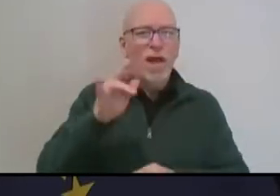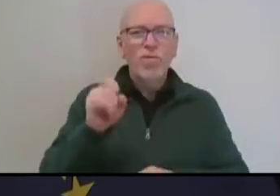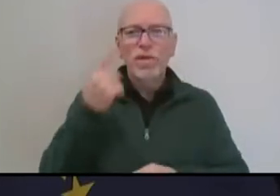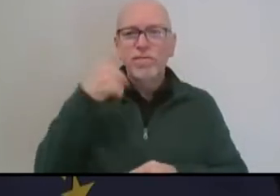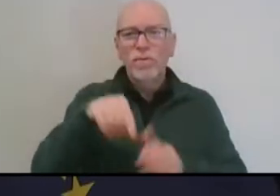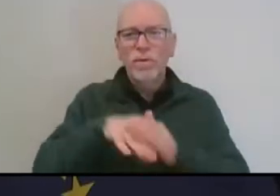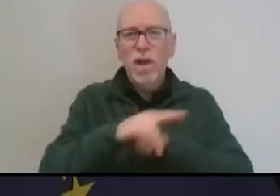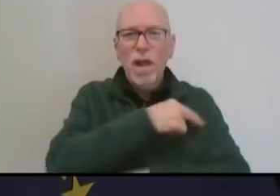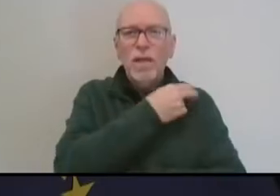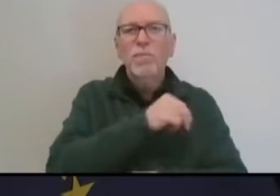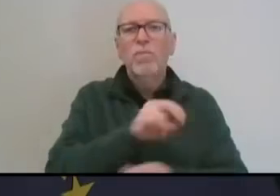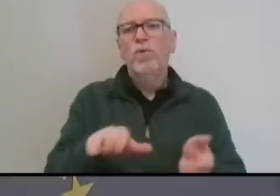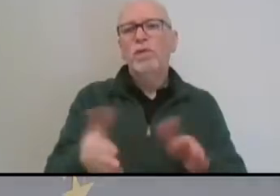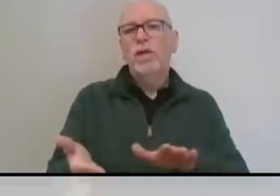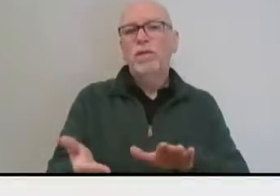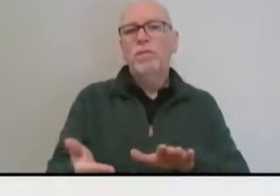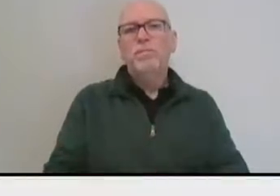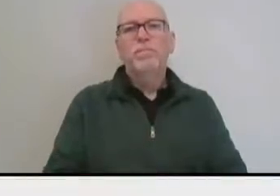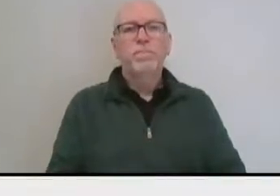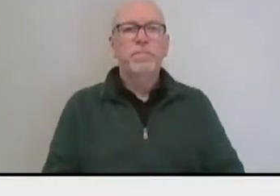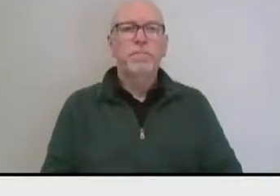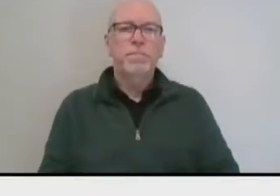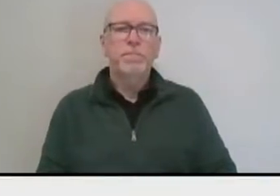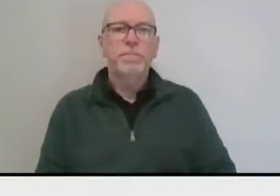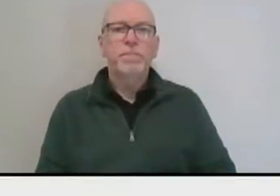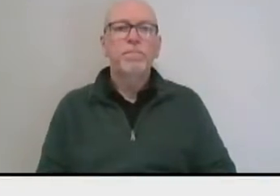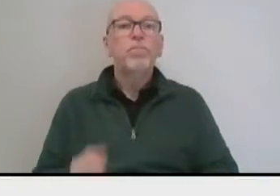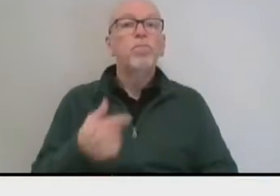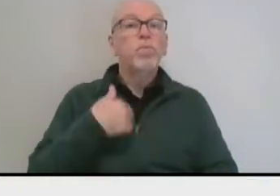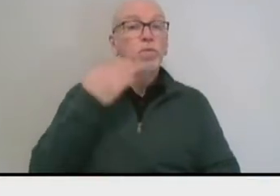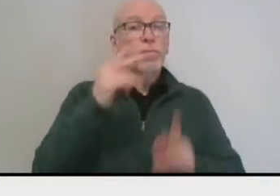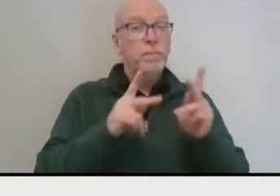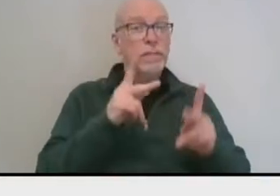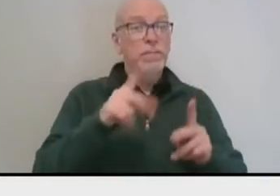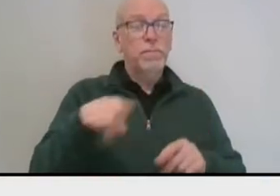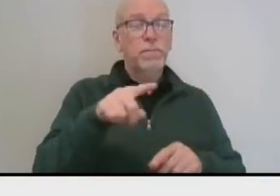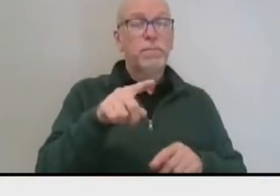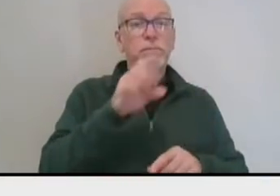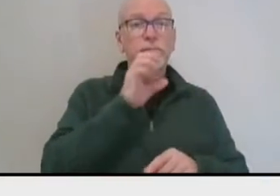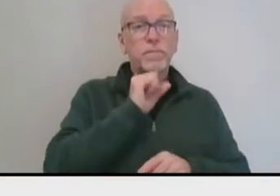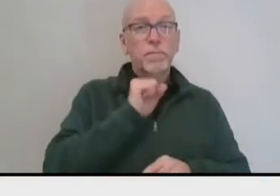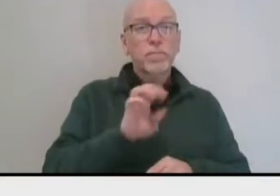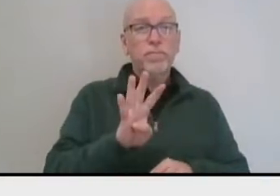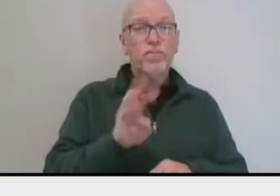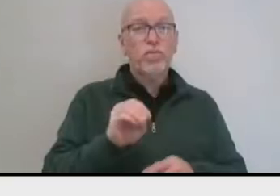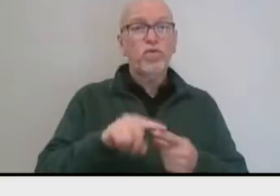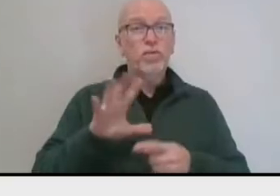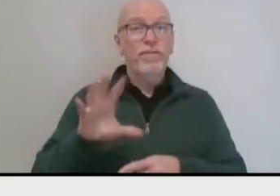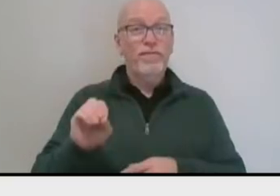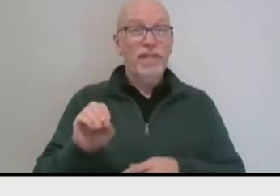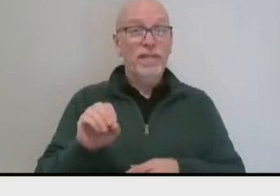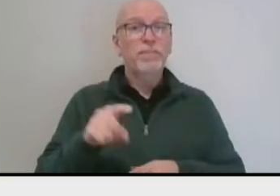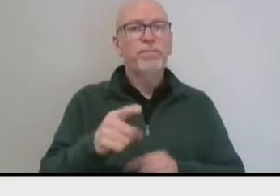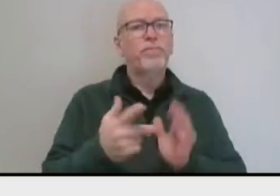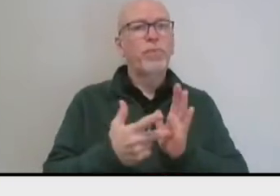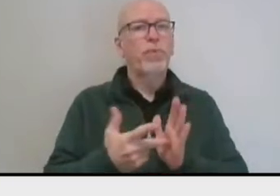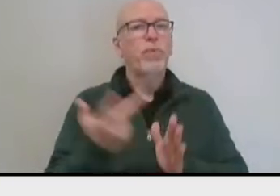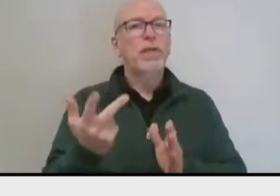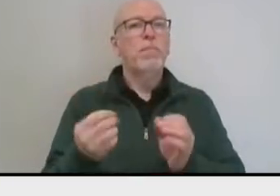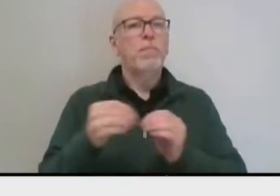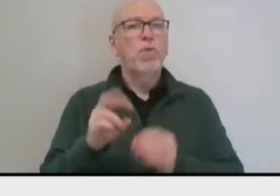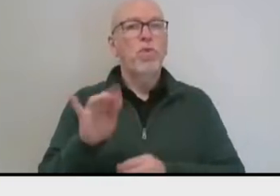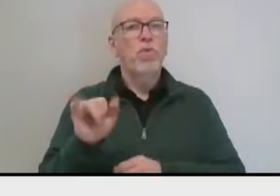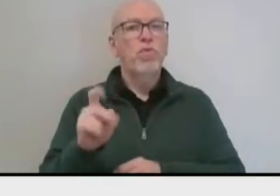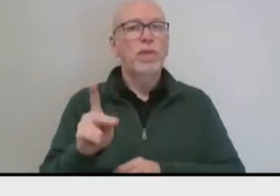and death from COVID-19. We know that people ages 40 to 50 are at 3 times greater risk of